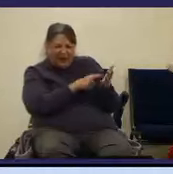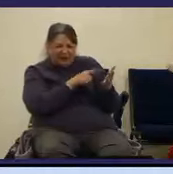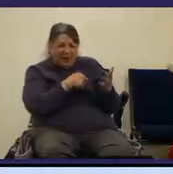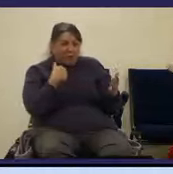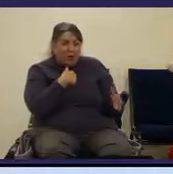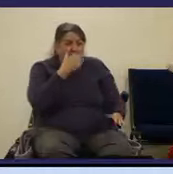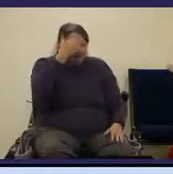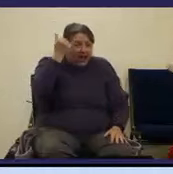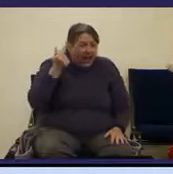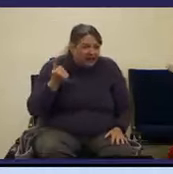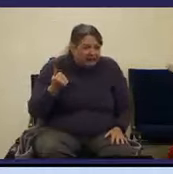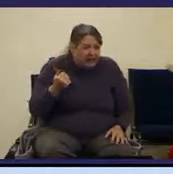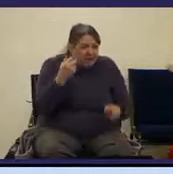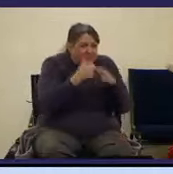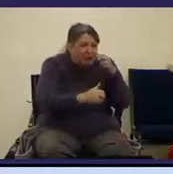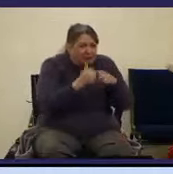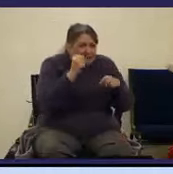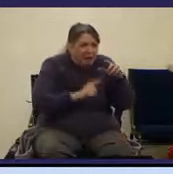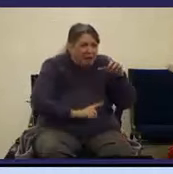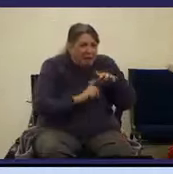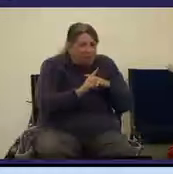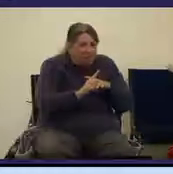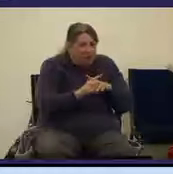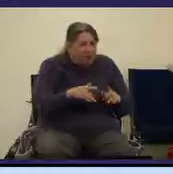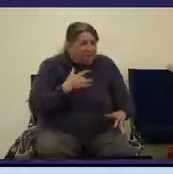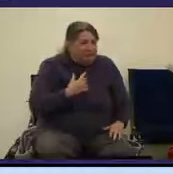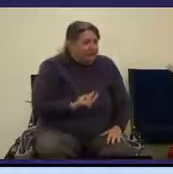When trials come, right? When the storms come.